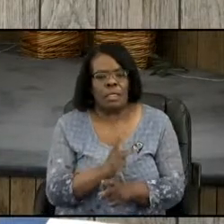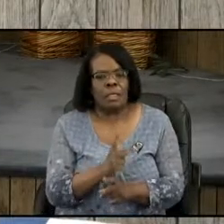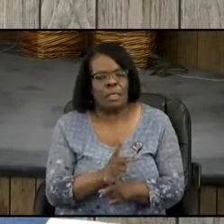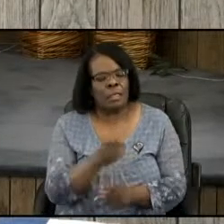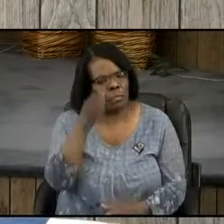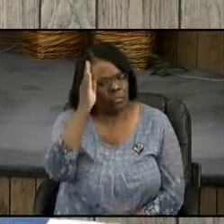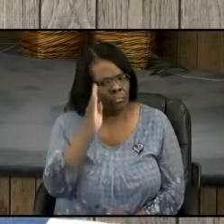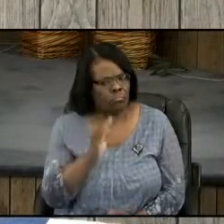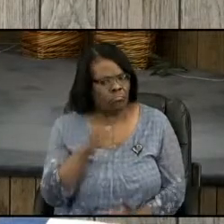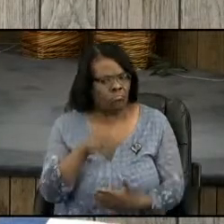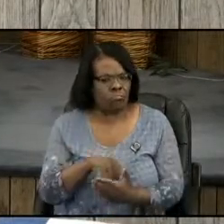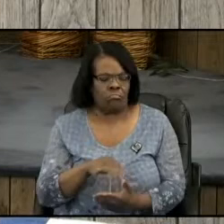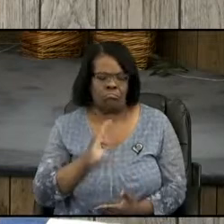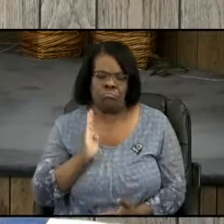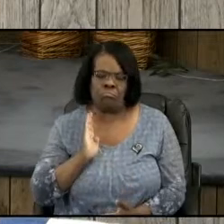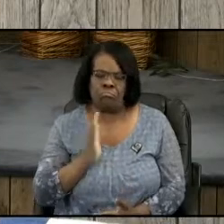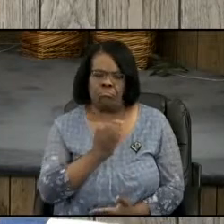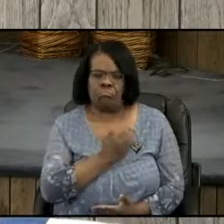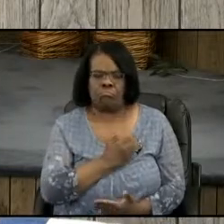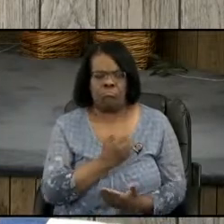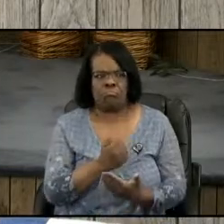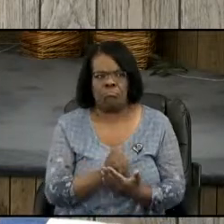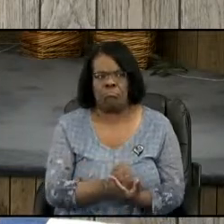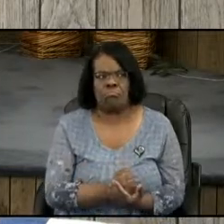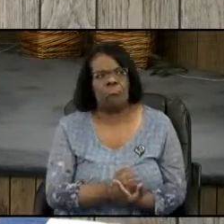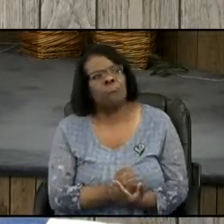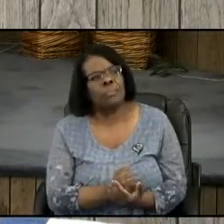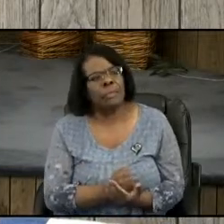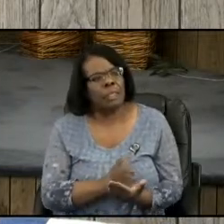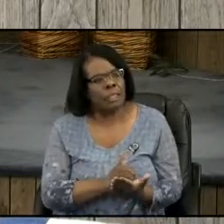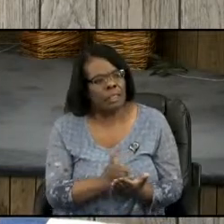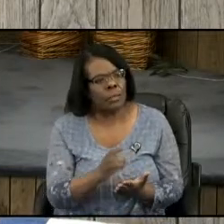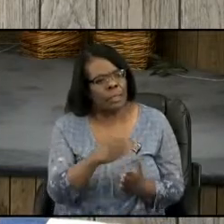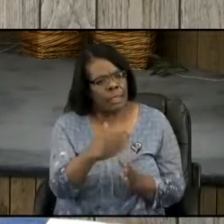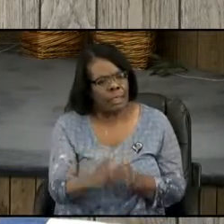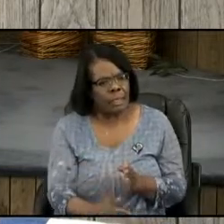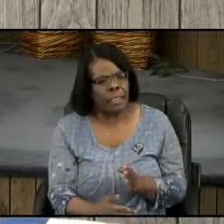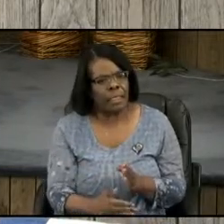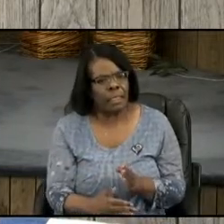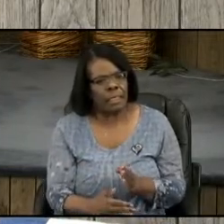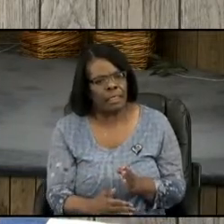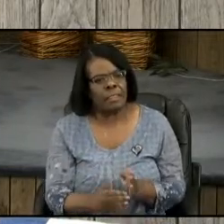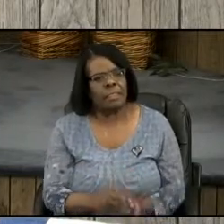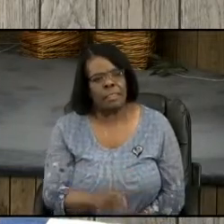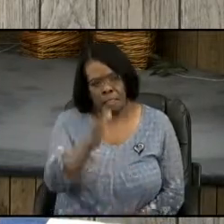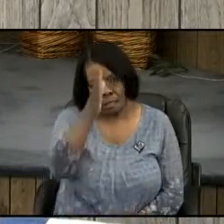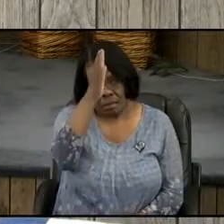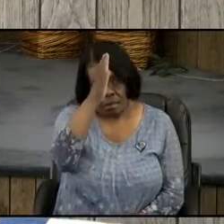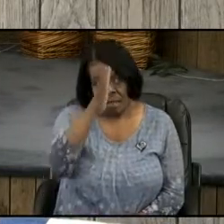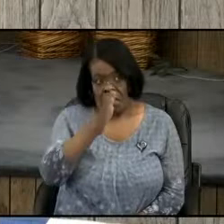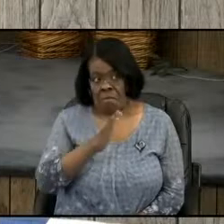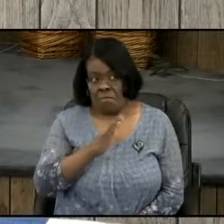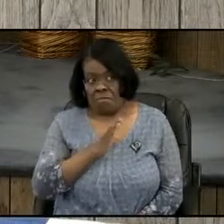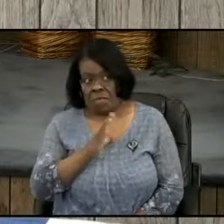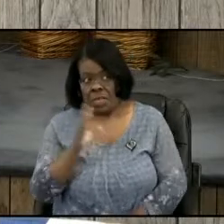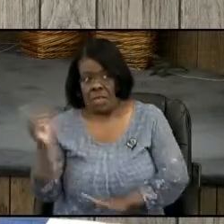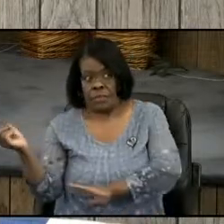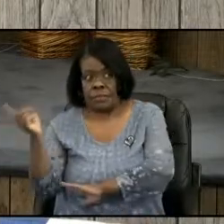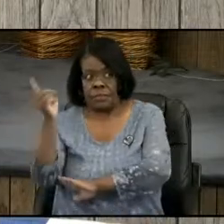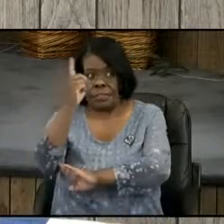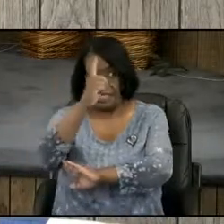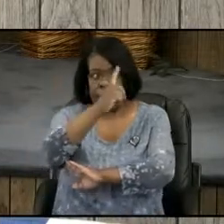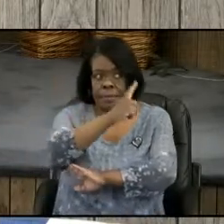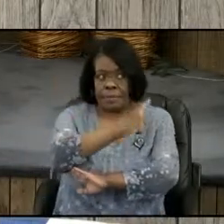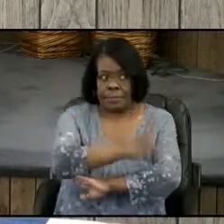hands. This weekend is a very special weekend because it's Father's Day. Hey, come on, you could do better than that.